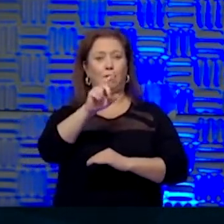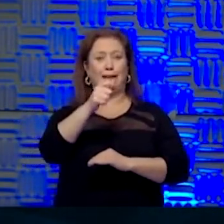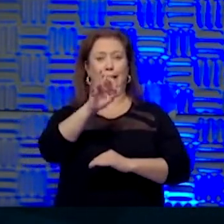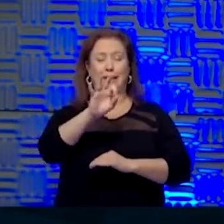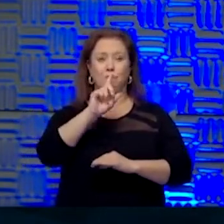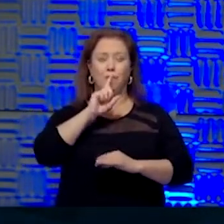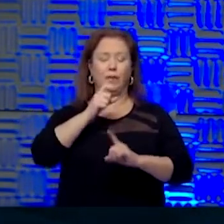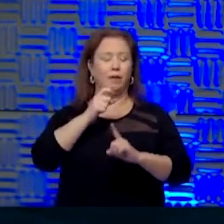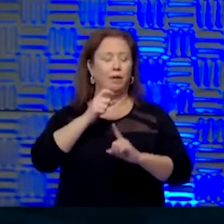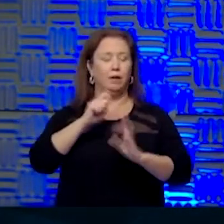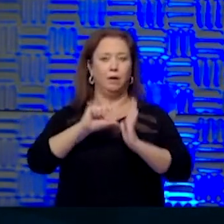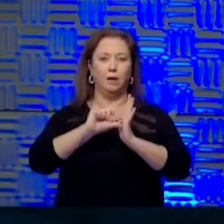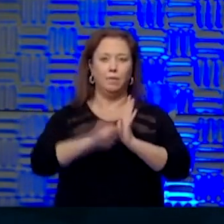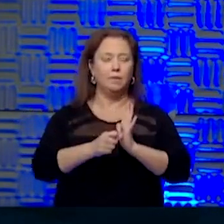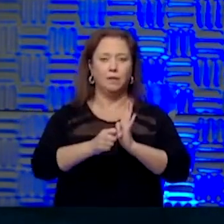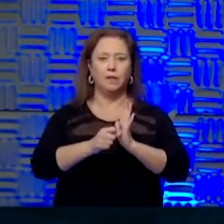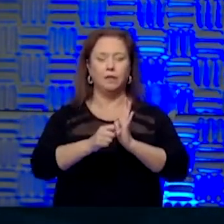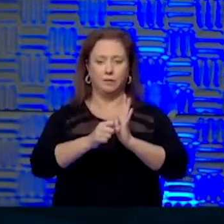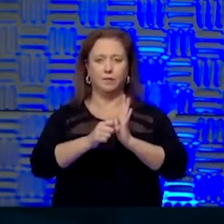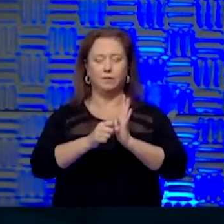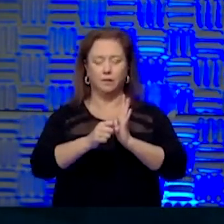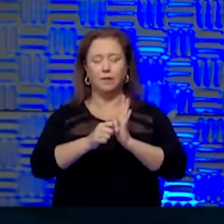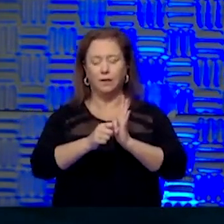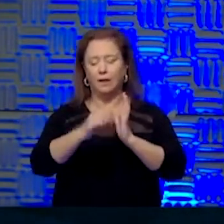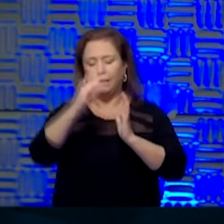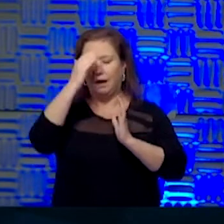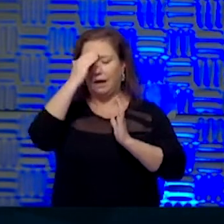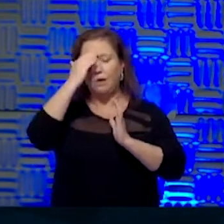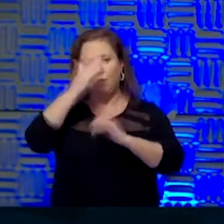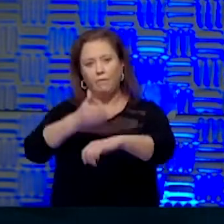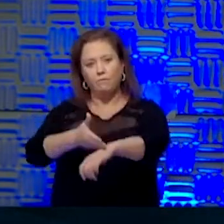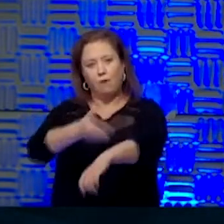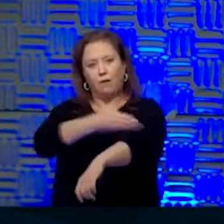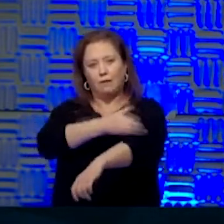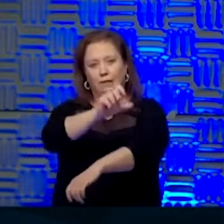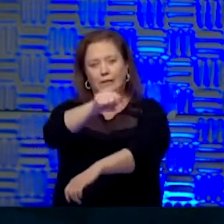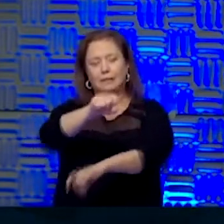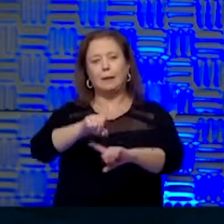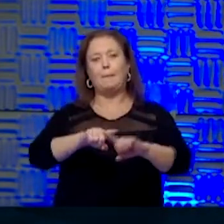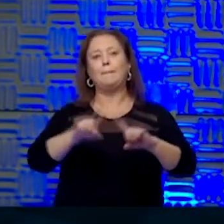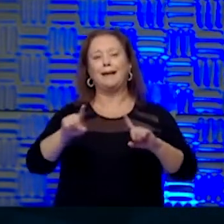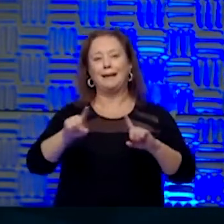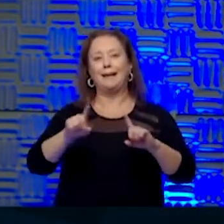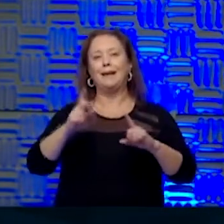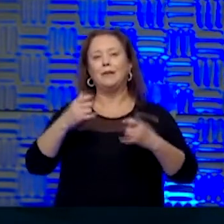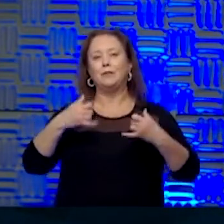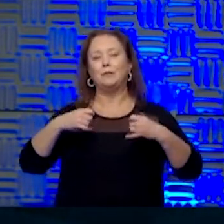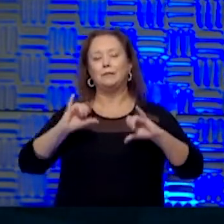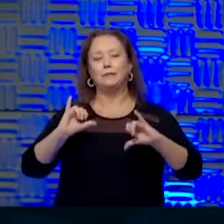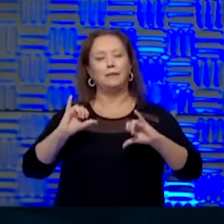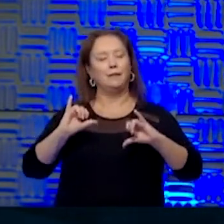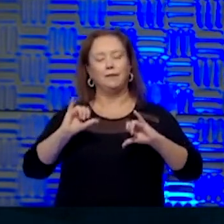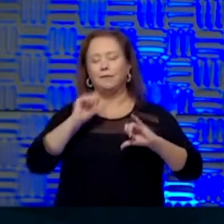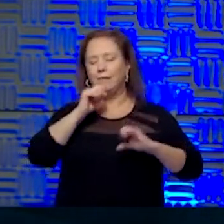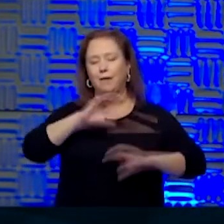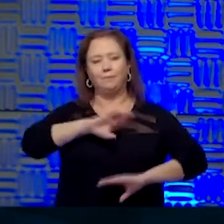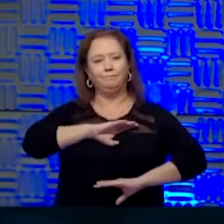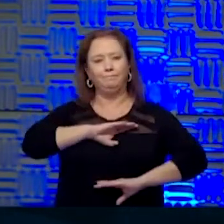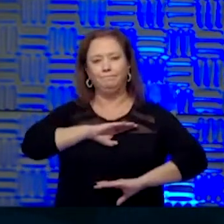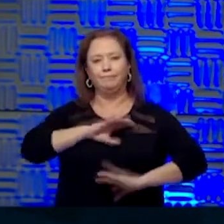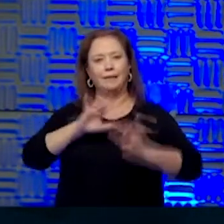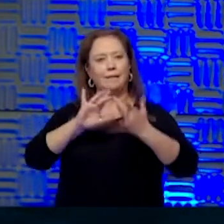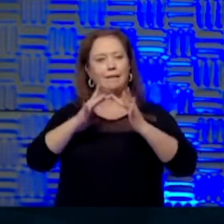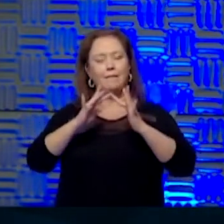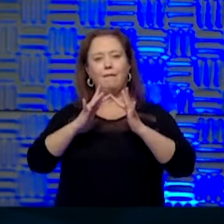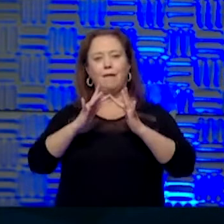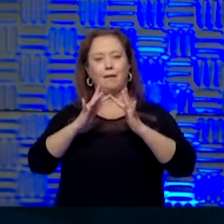highlights, while I know we've made progress, it certainly highlights the gaps that still remain. And the ability to do the things